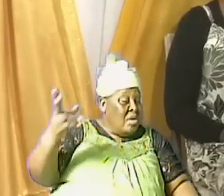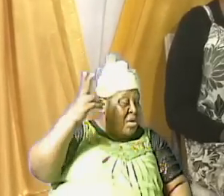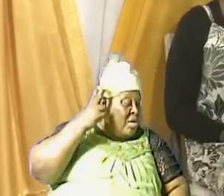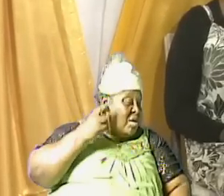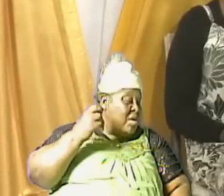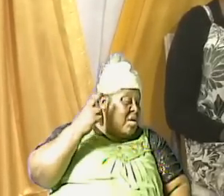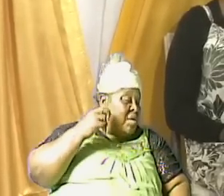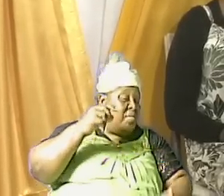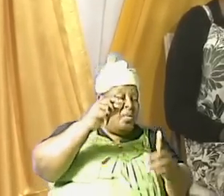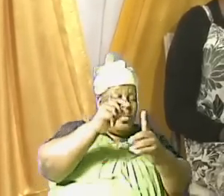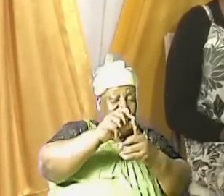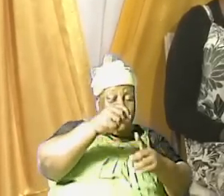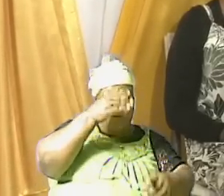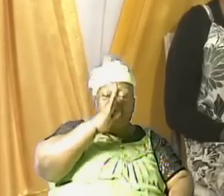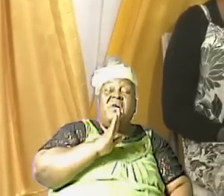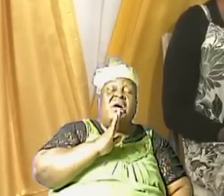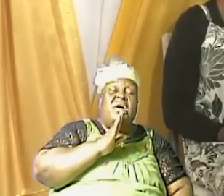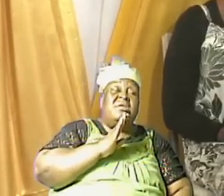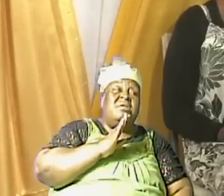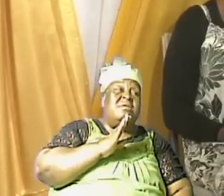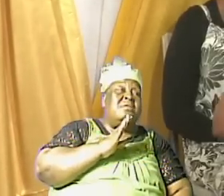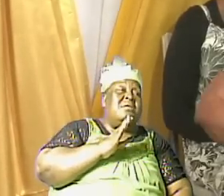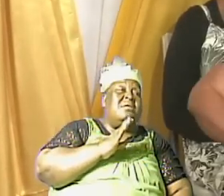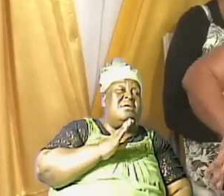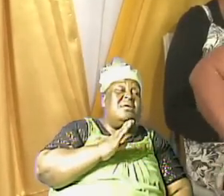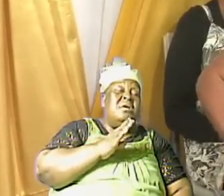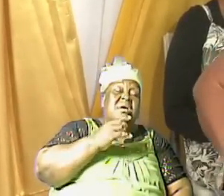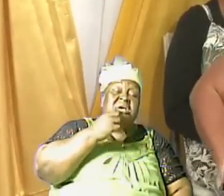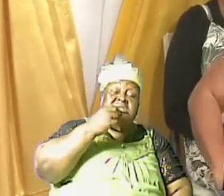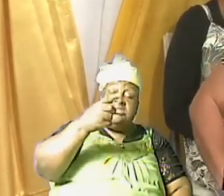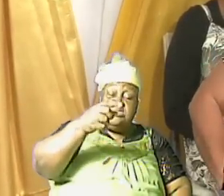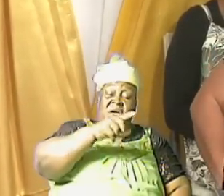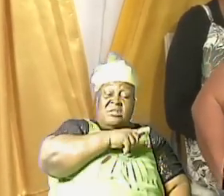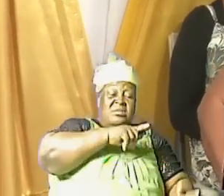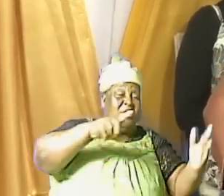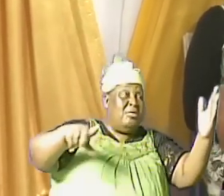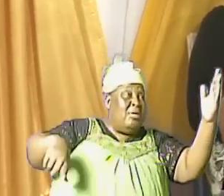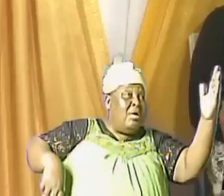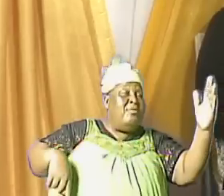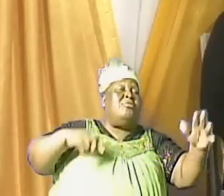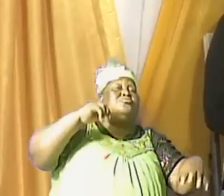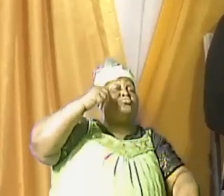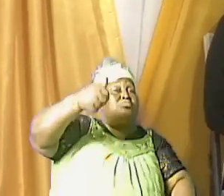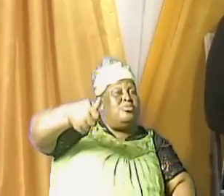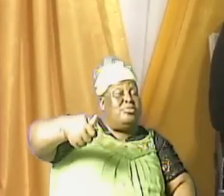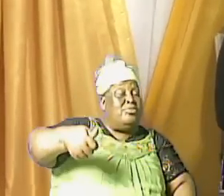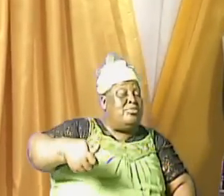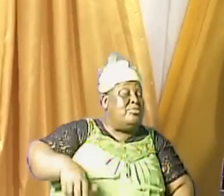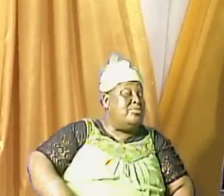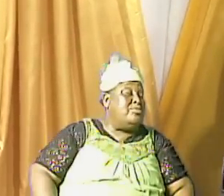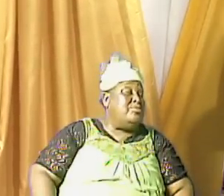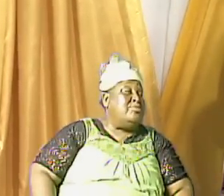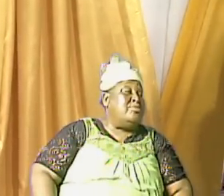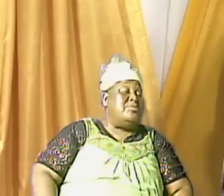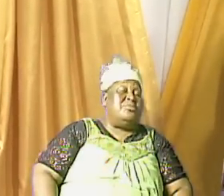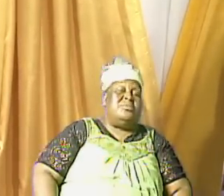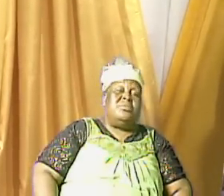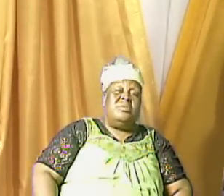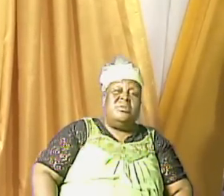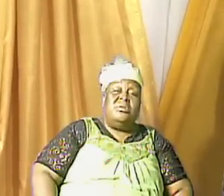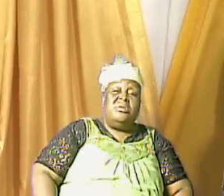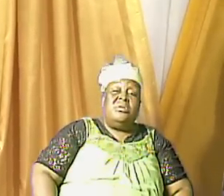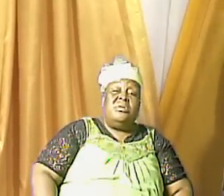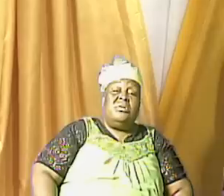hear the word of the Lord. Thus saith the Lord, tomorrow